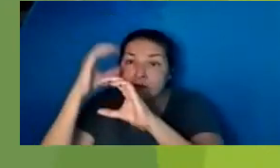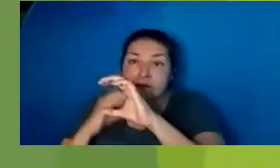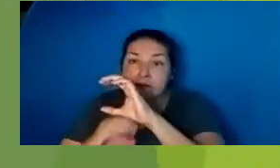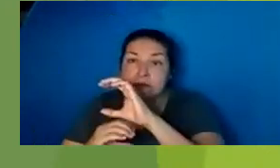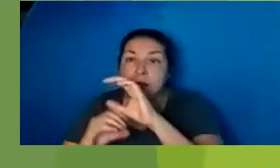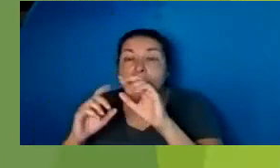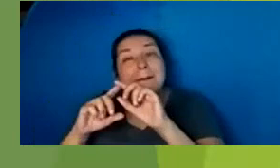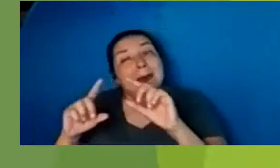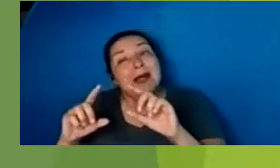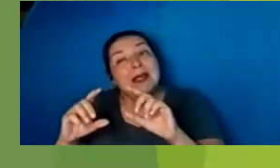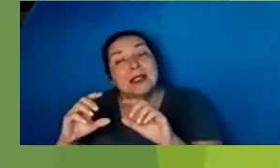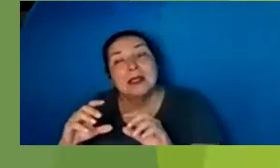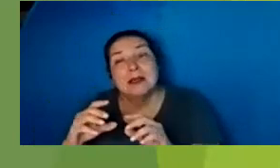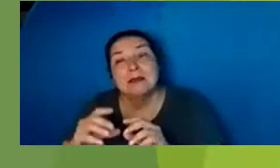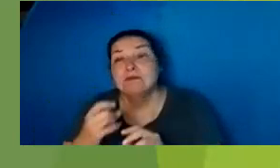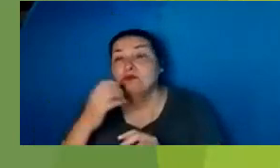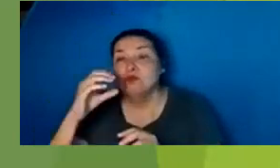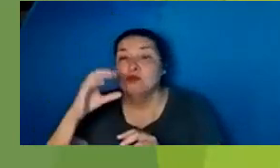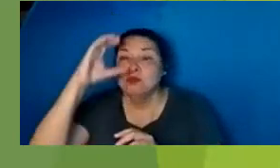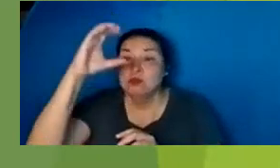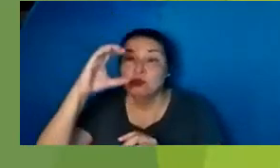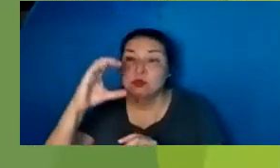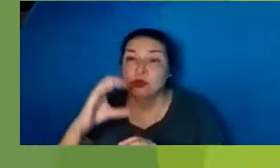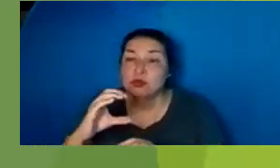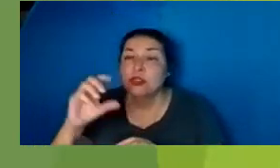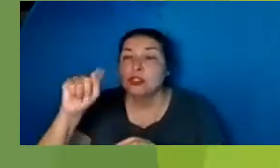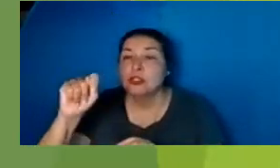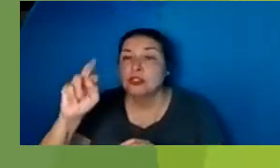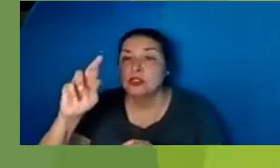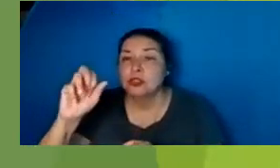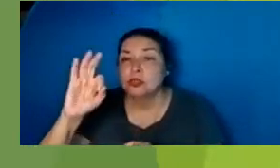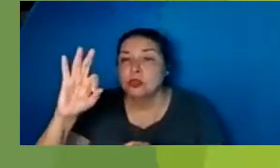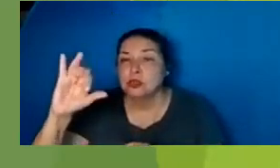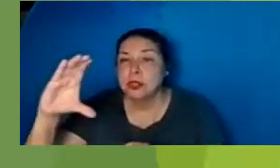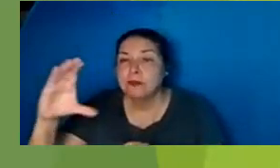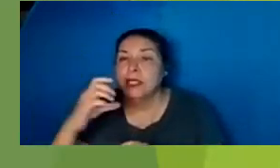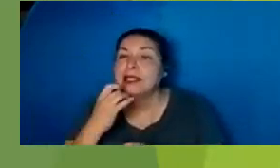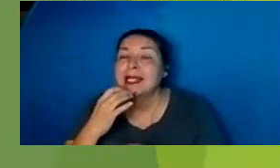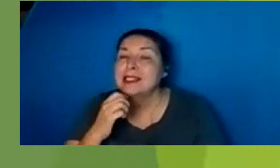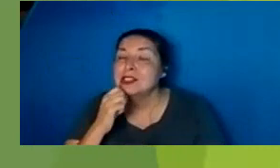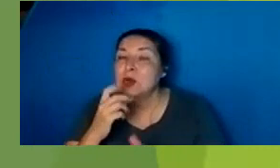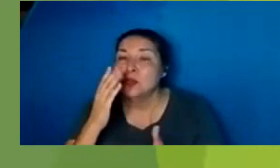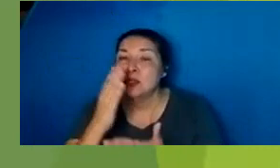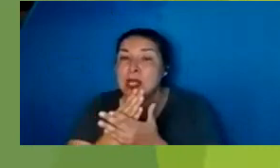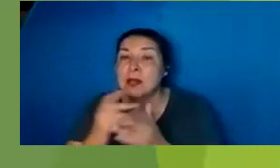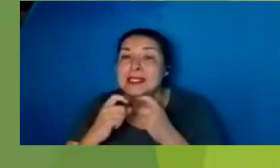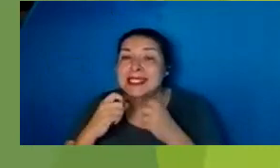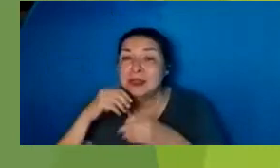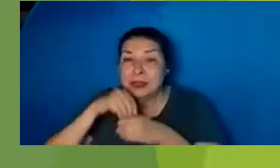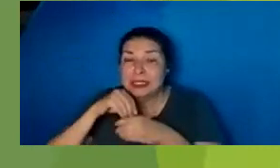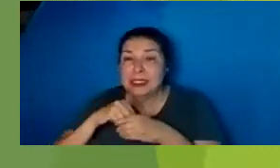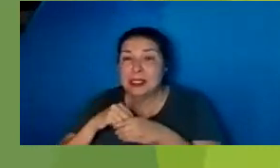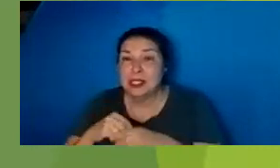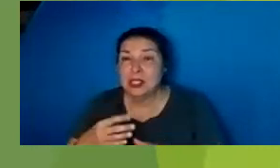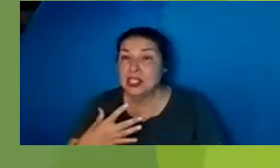don't stop sin. In fact, they create sin in us. Do you like it when the traffic light turns